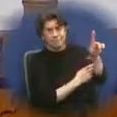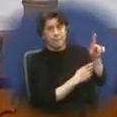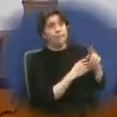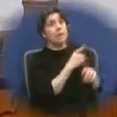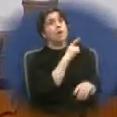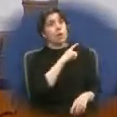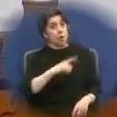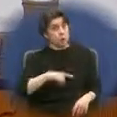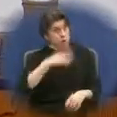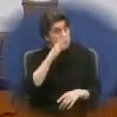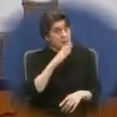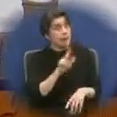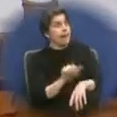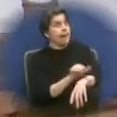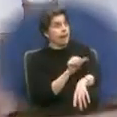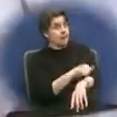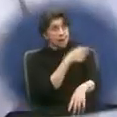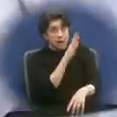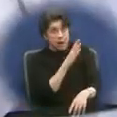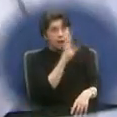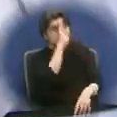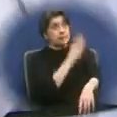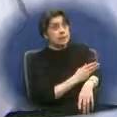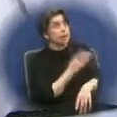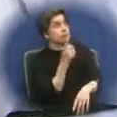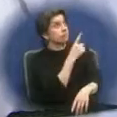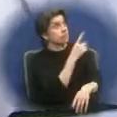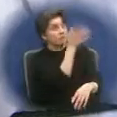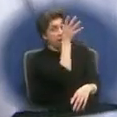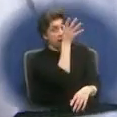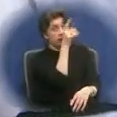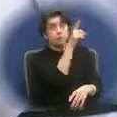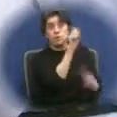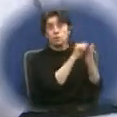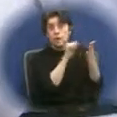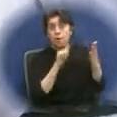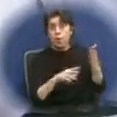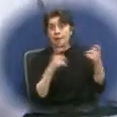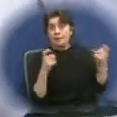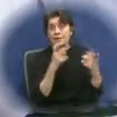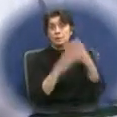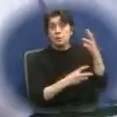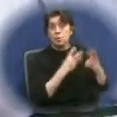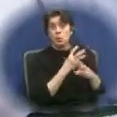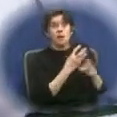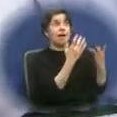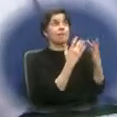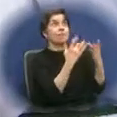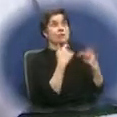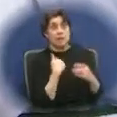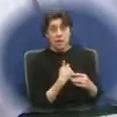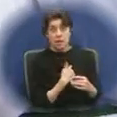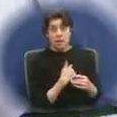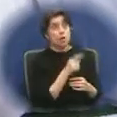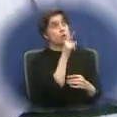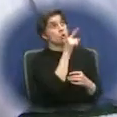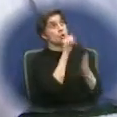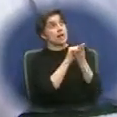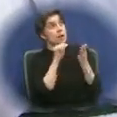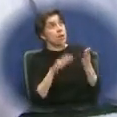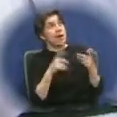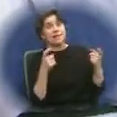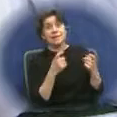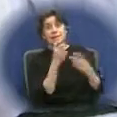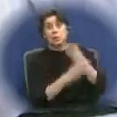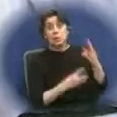God, Lamb of God, Son of the Father, you take away the sins of the world, have mercy on us. You take away the sins